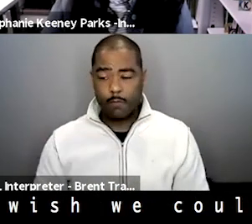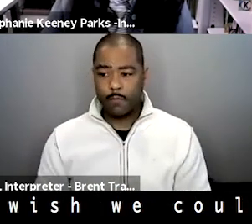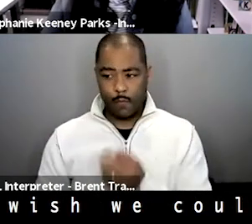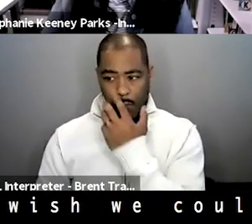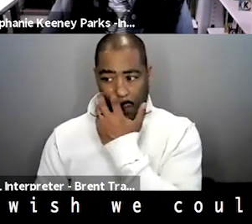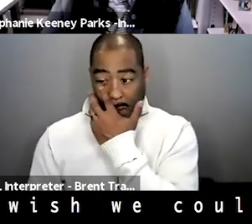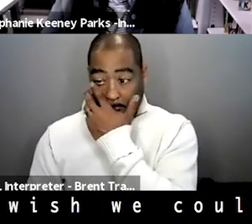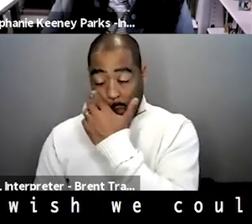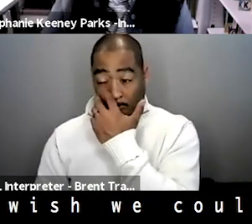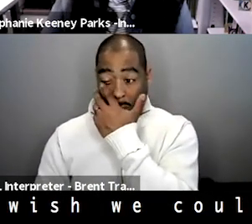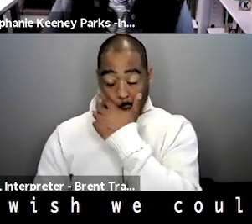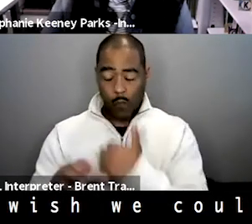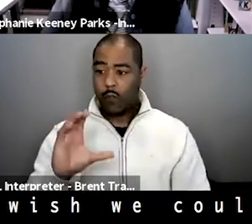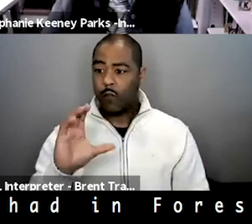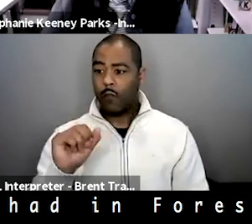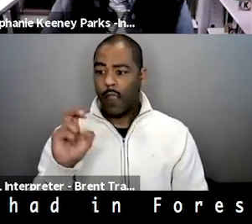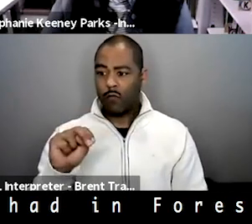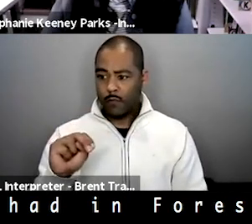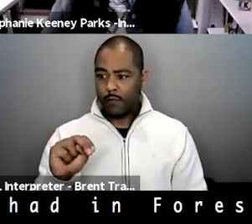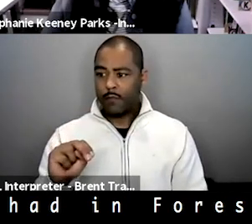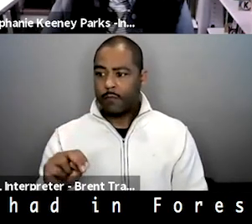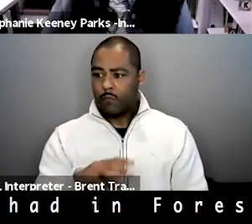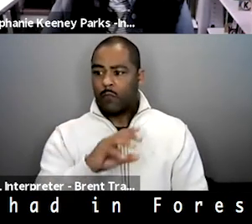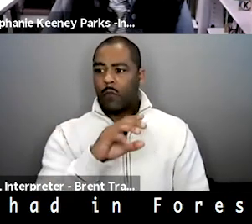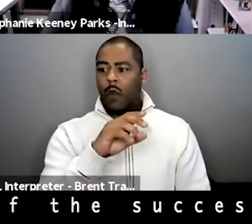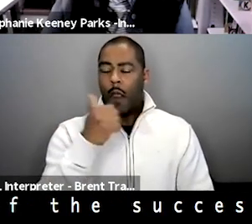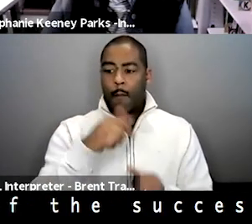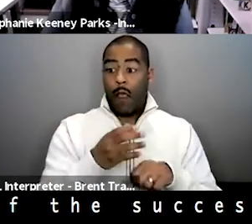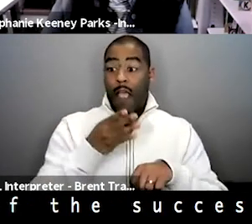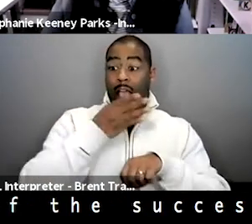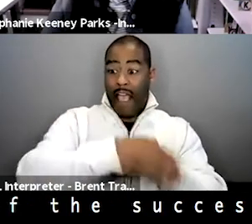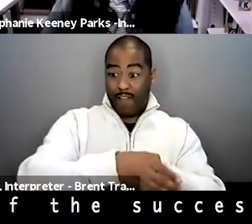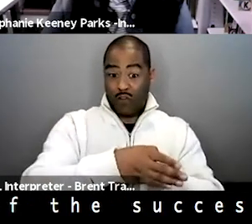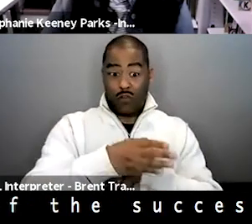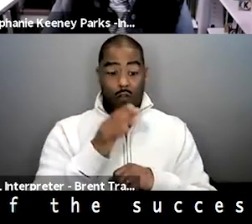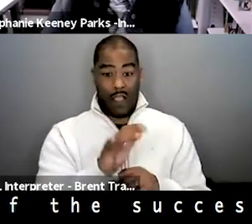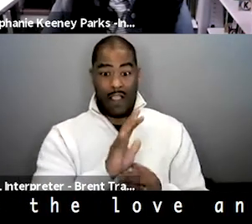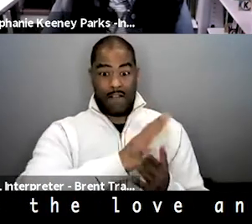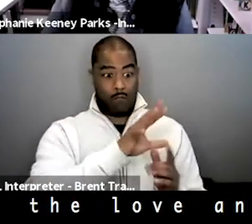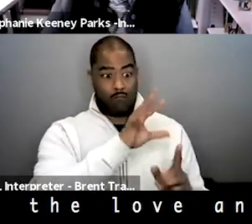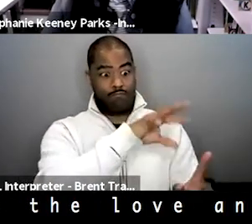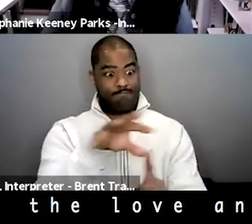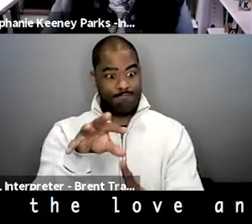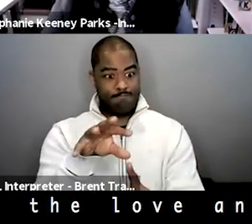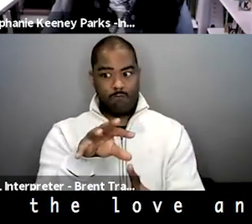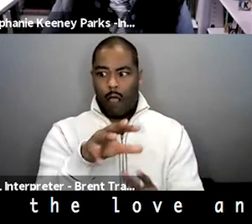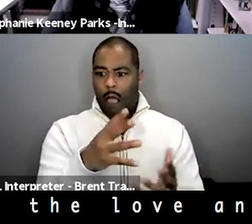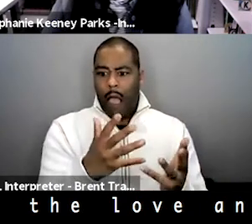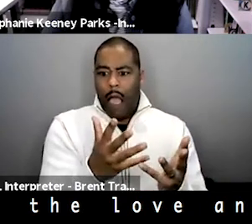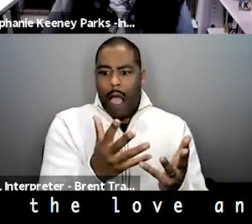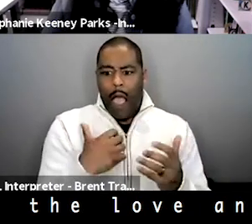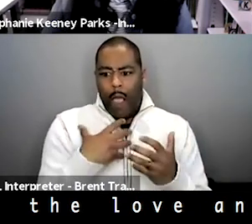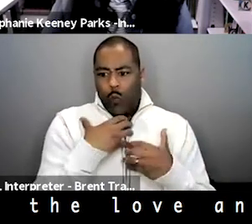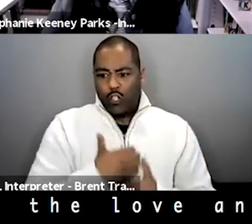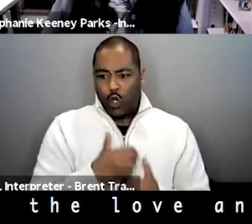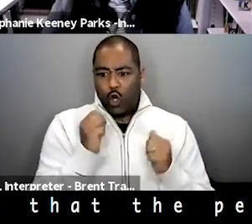or after the film, that, you know, we used to say we wish we could bottle what they had in Forest. But